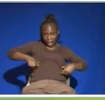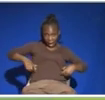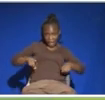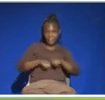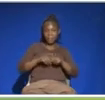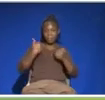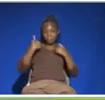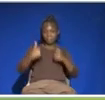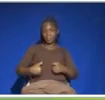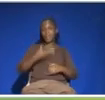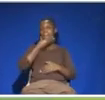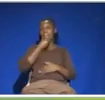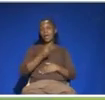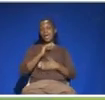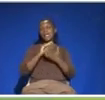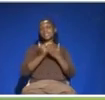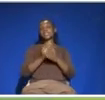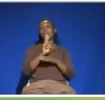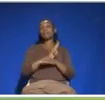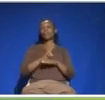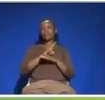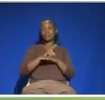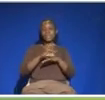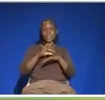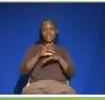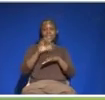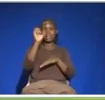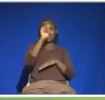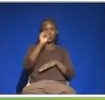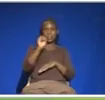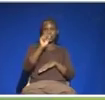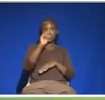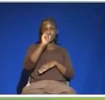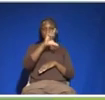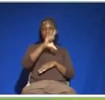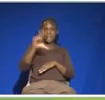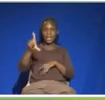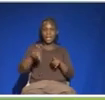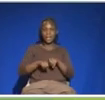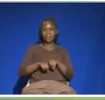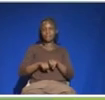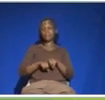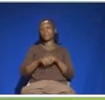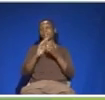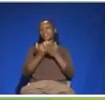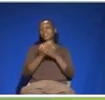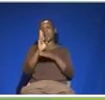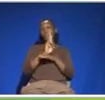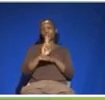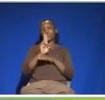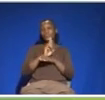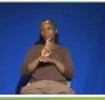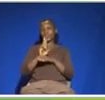man. Others use skins like frogs. Others